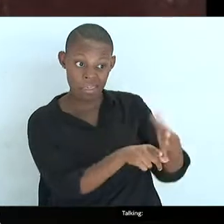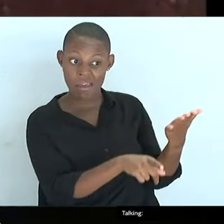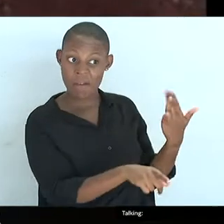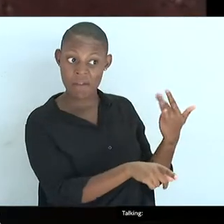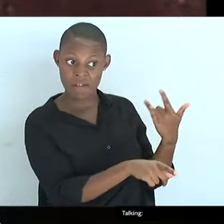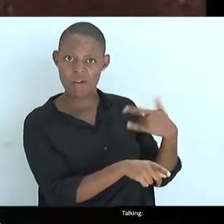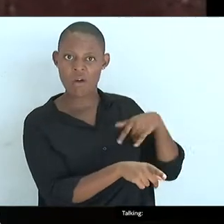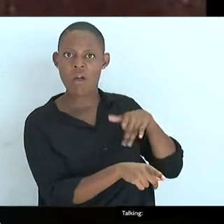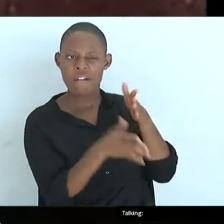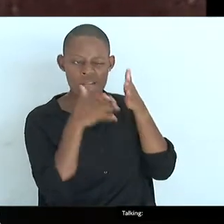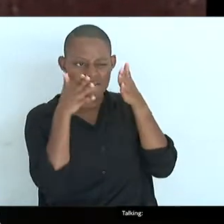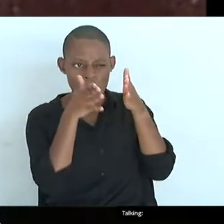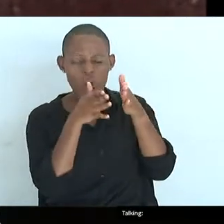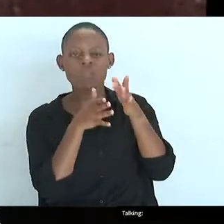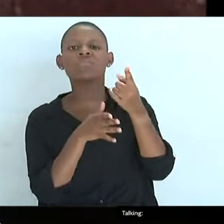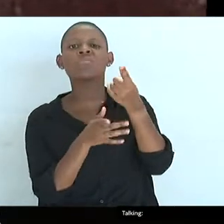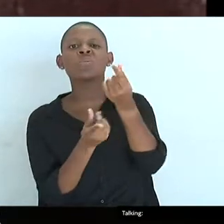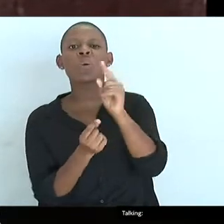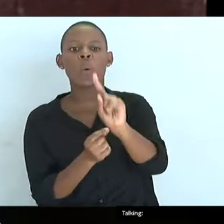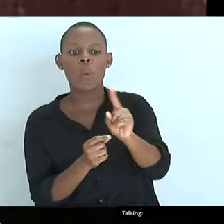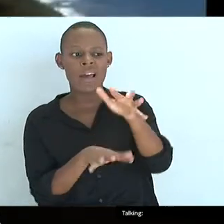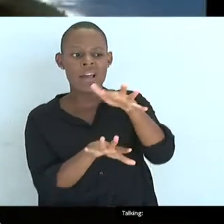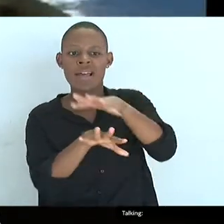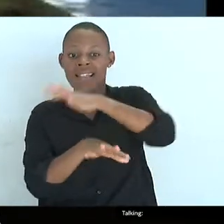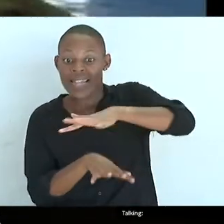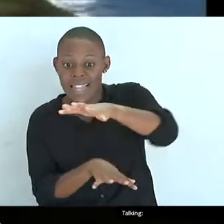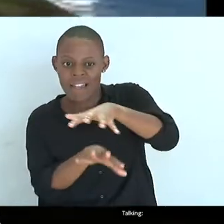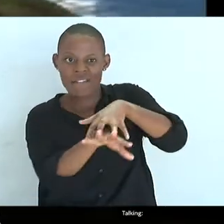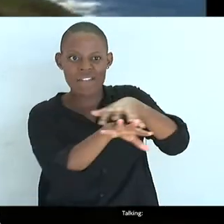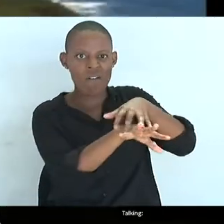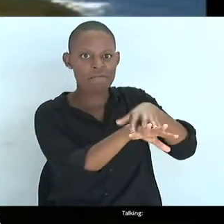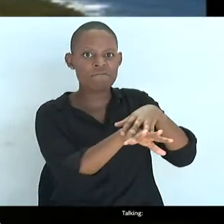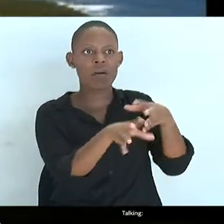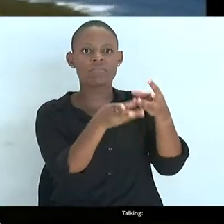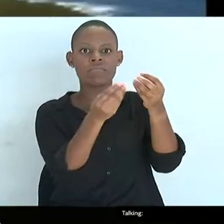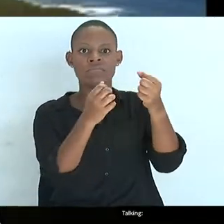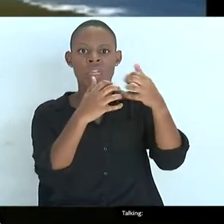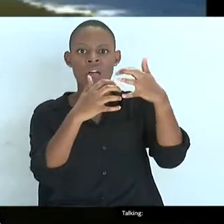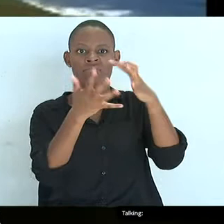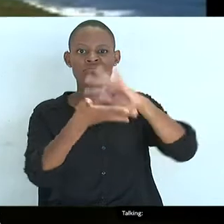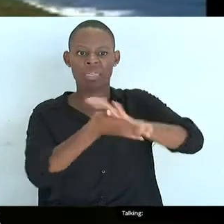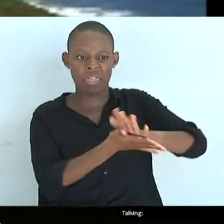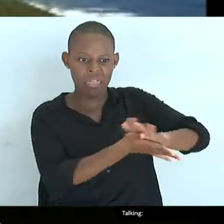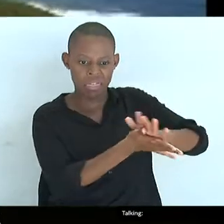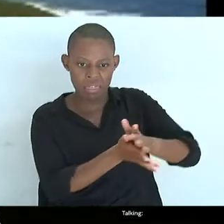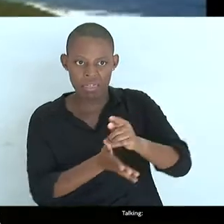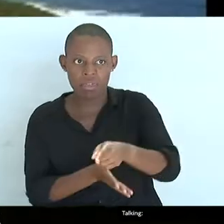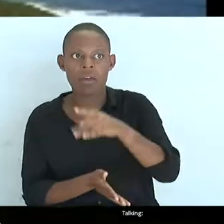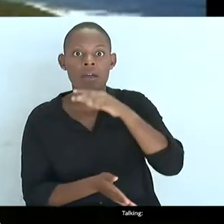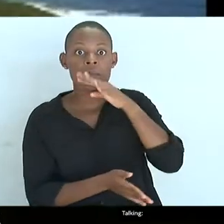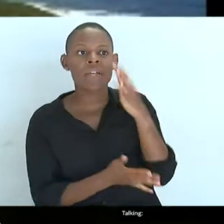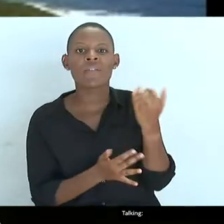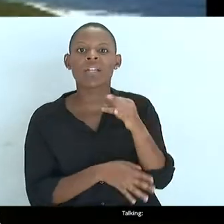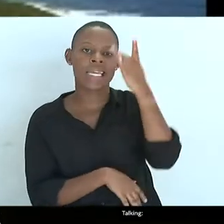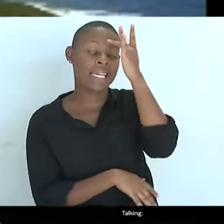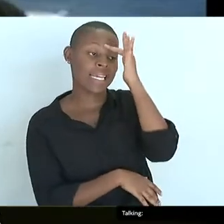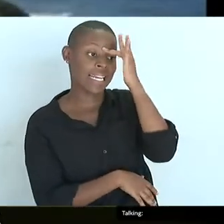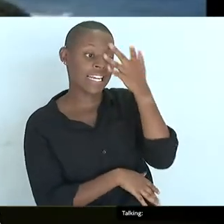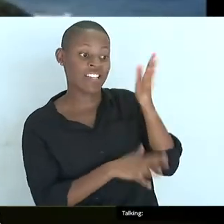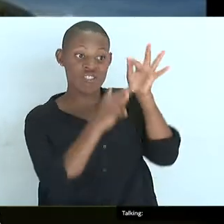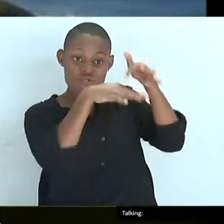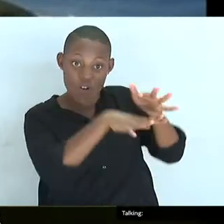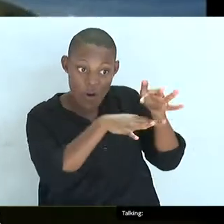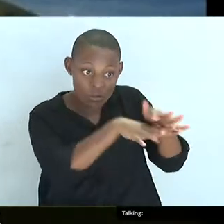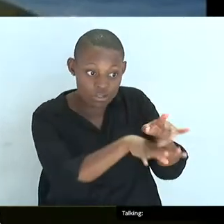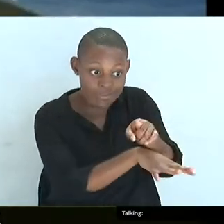best farmlands. Embraced by the warmth of the Indian Ocean, this land was once home